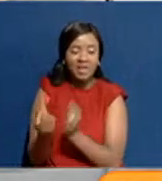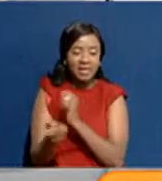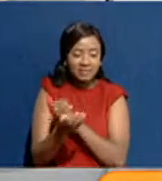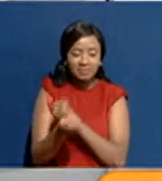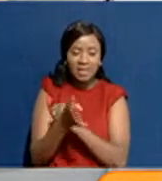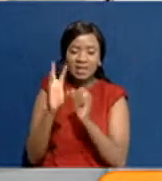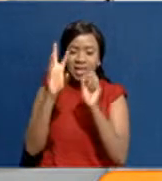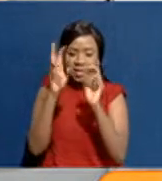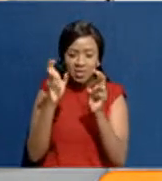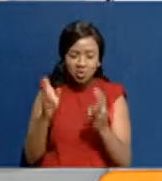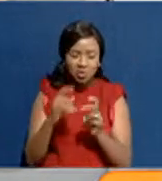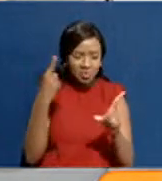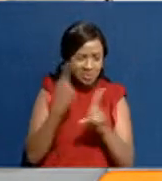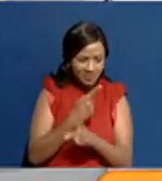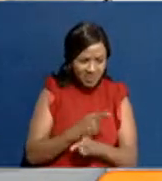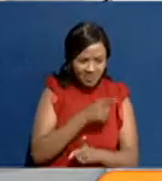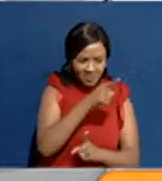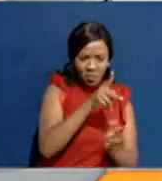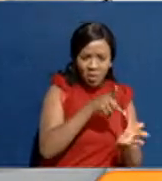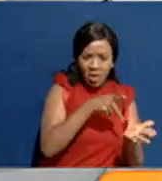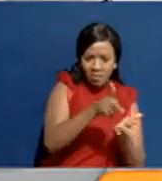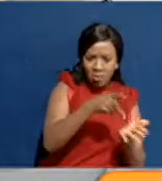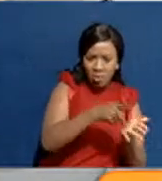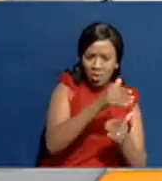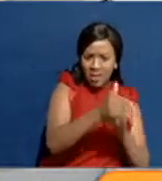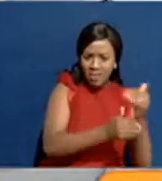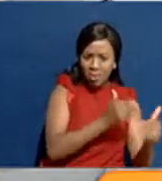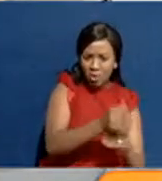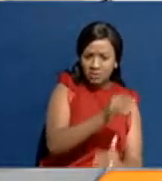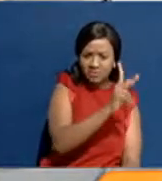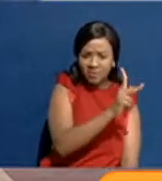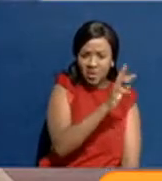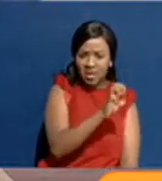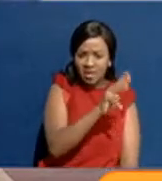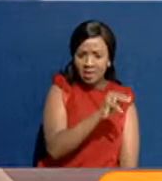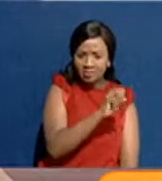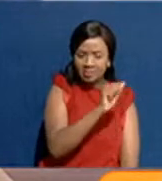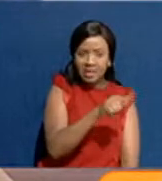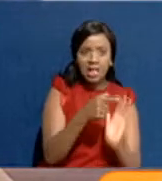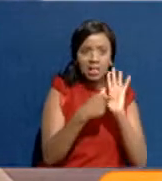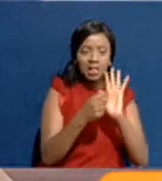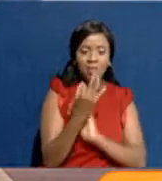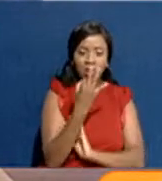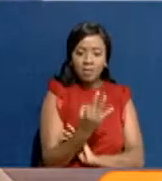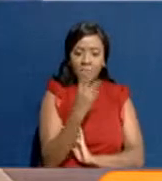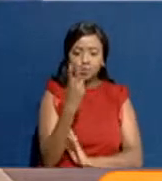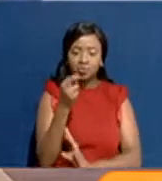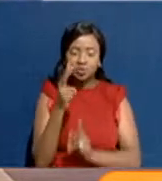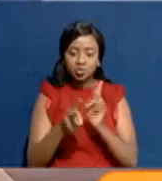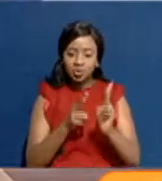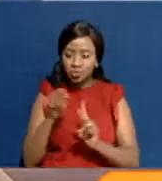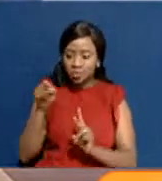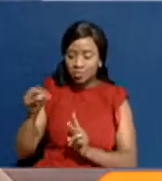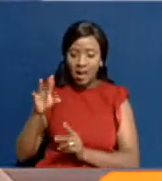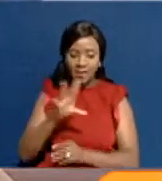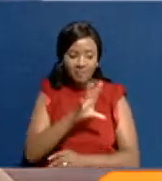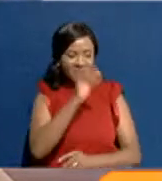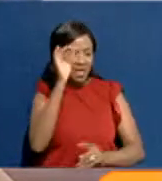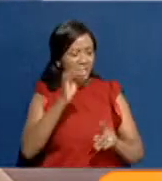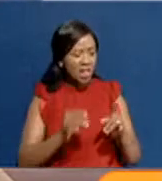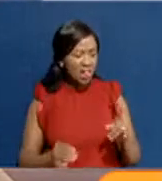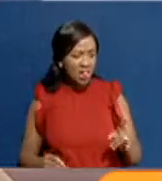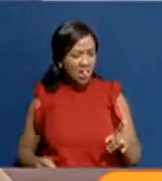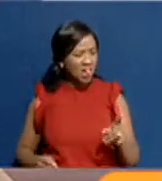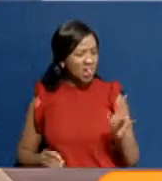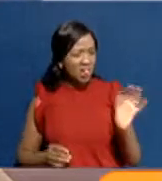KEMSA's procurement methods in the past. This is not the first time. Yeah. In March of 2022, they in fact found